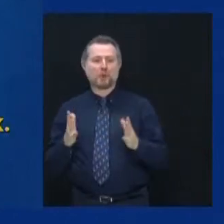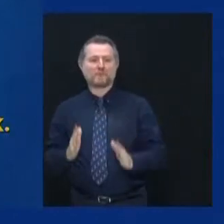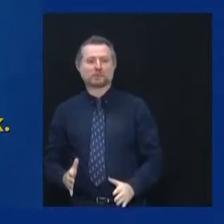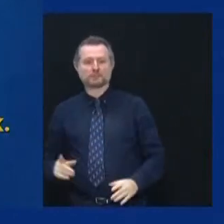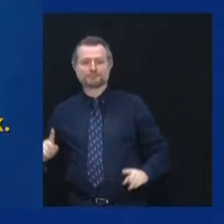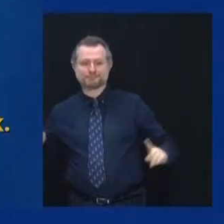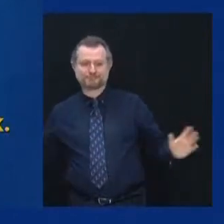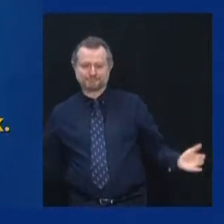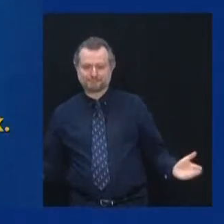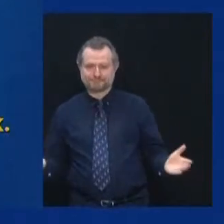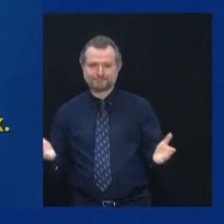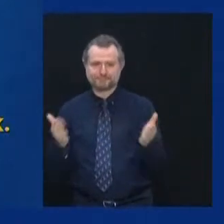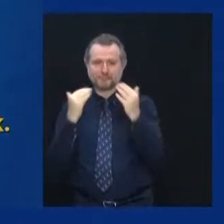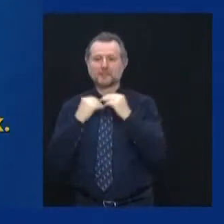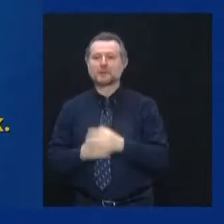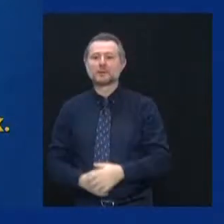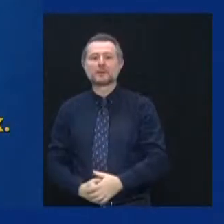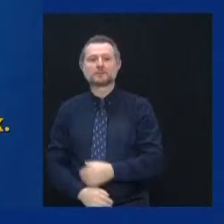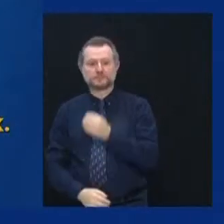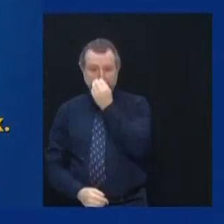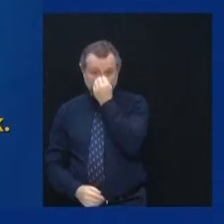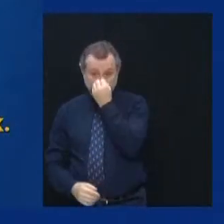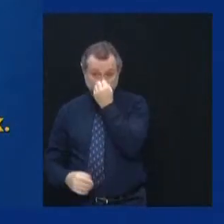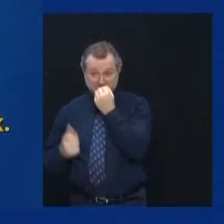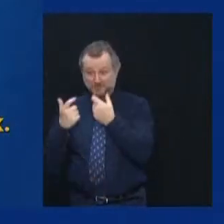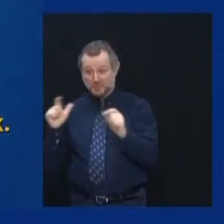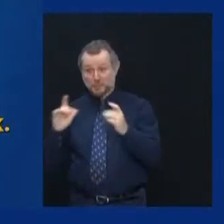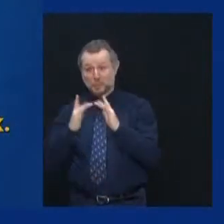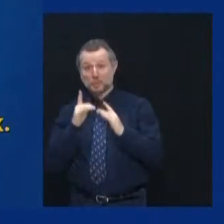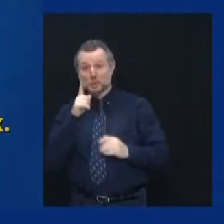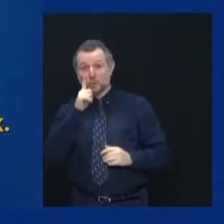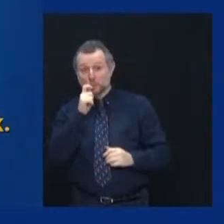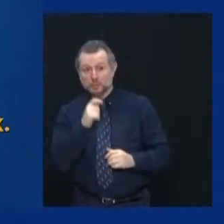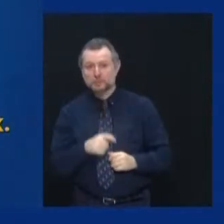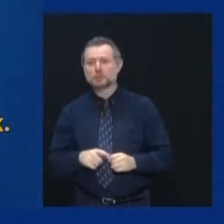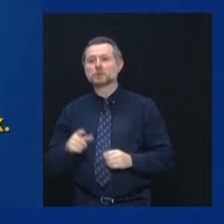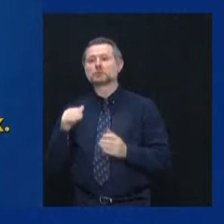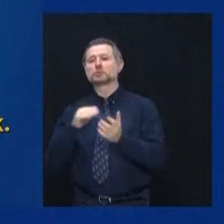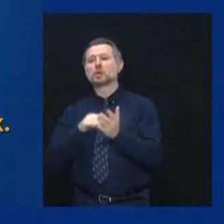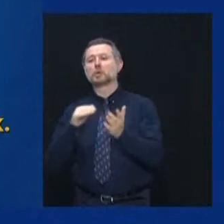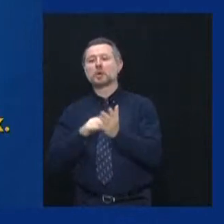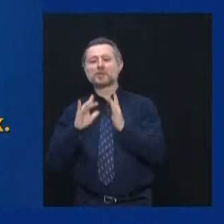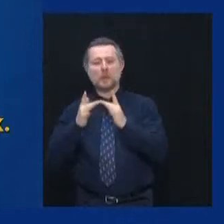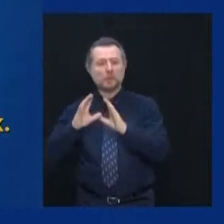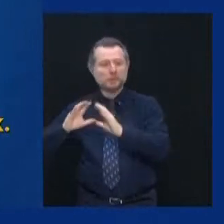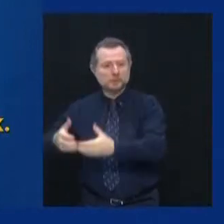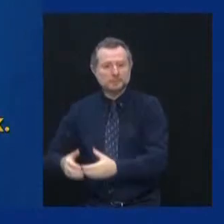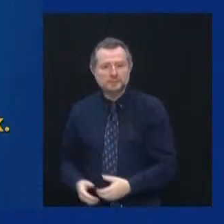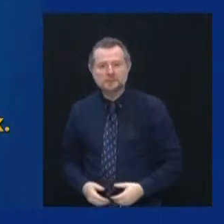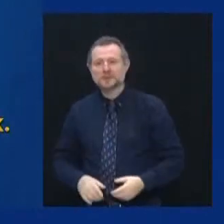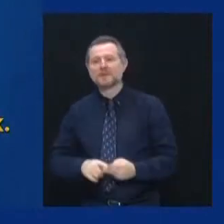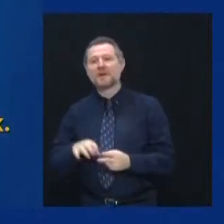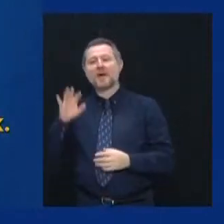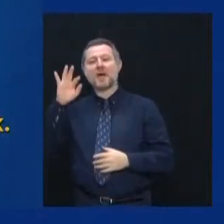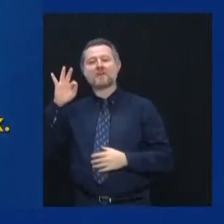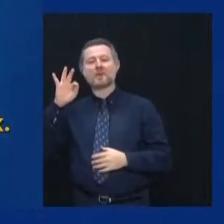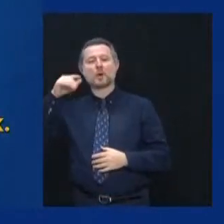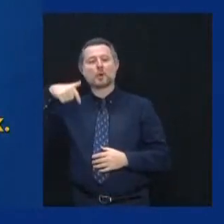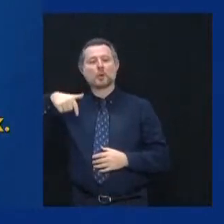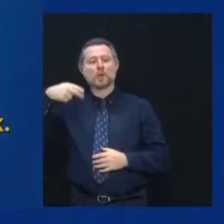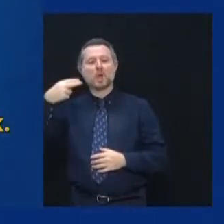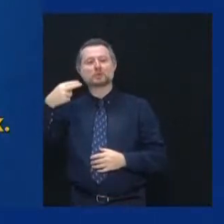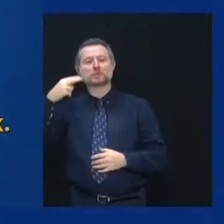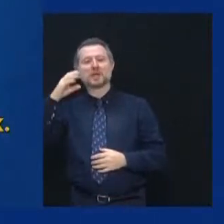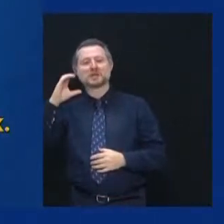larger distribution network will include private doctor networks, what's called FQHCs, county health